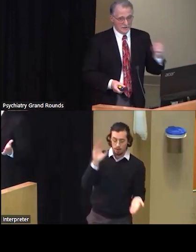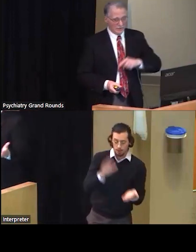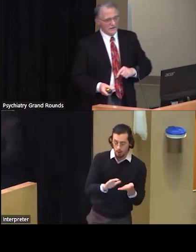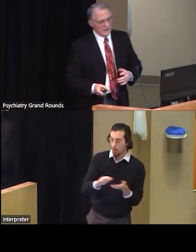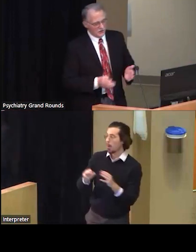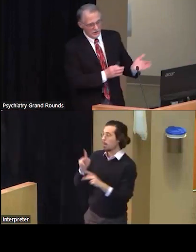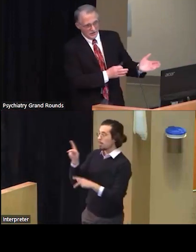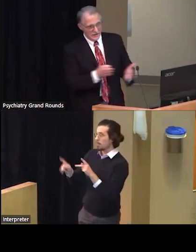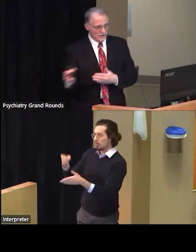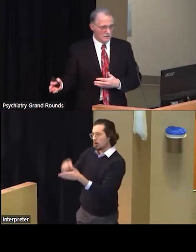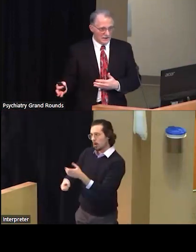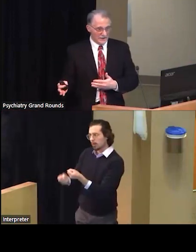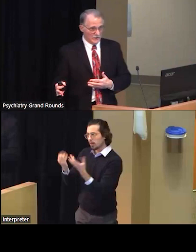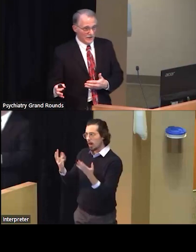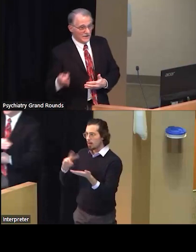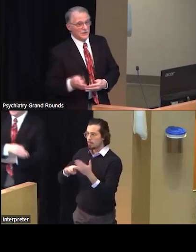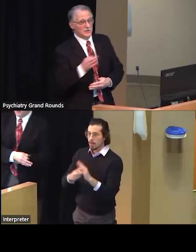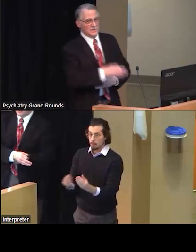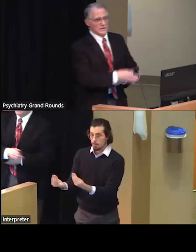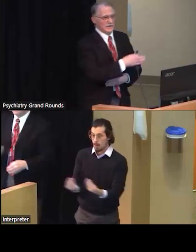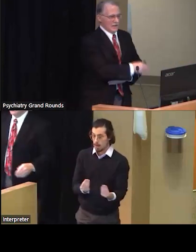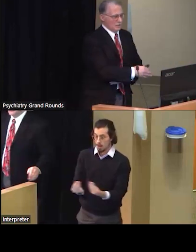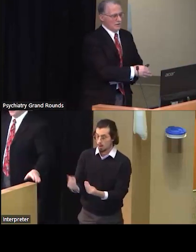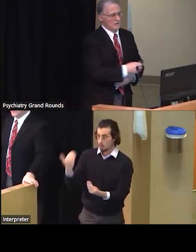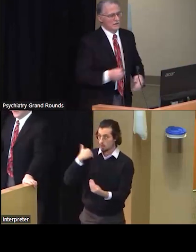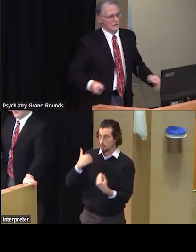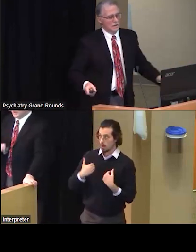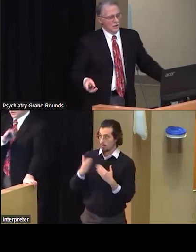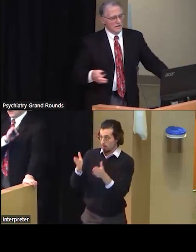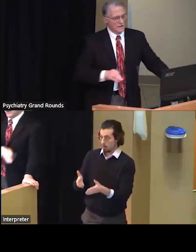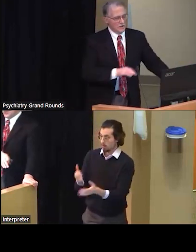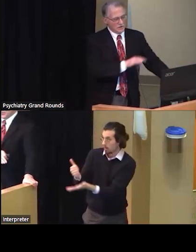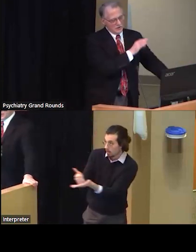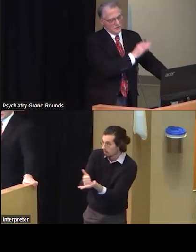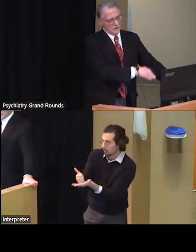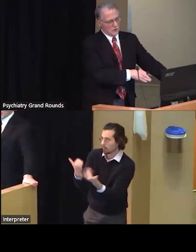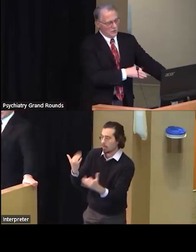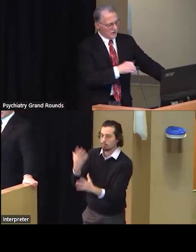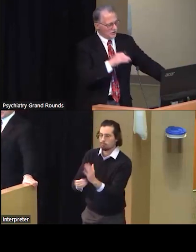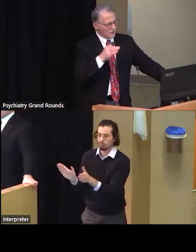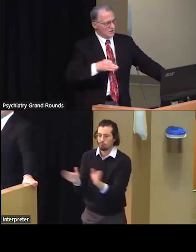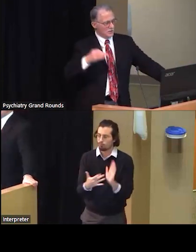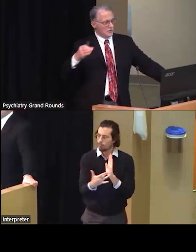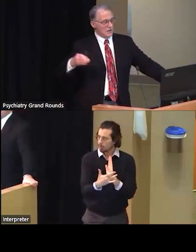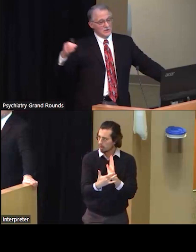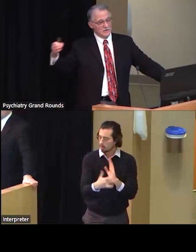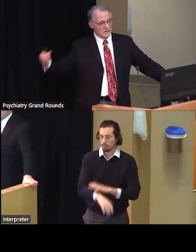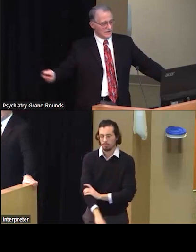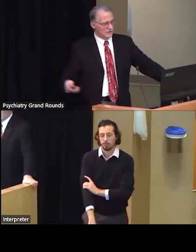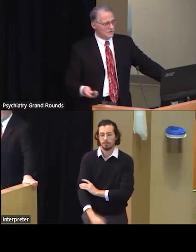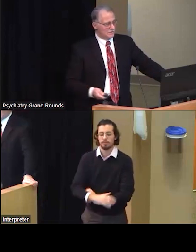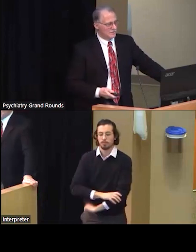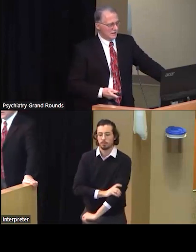led to disintermediation, which is taking somebody out of the middle that used to be there to help. Overhead costs shift from the corporation to consumers,